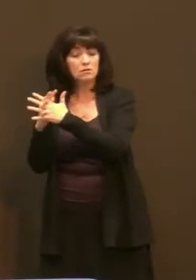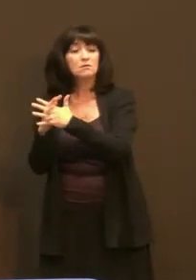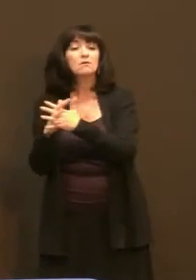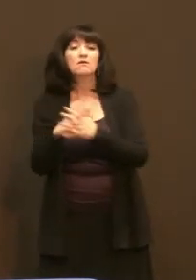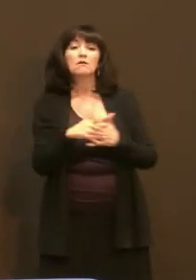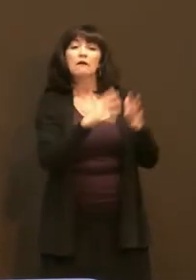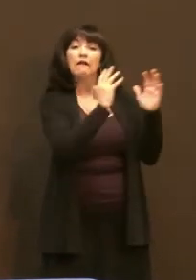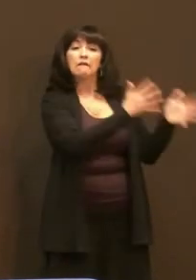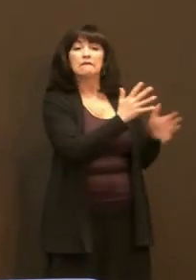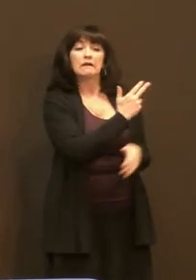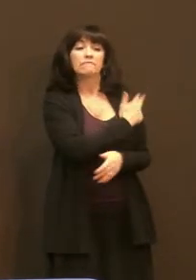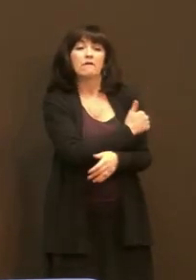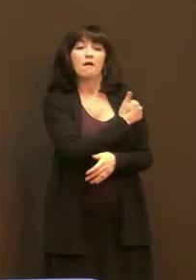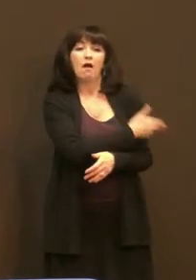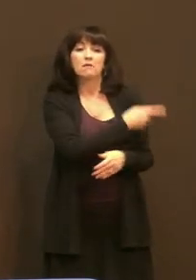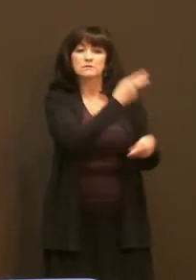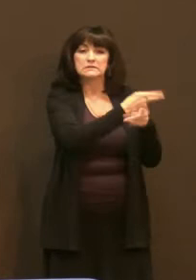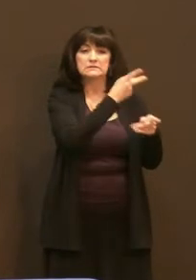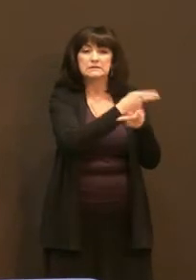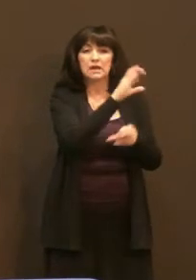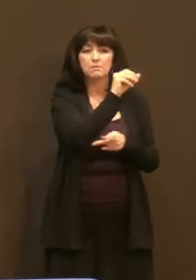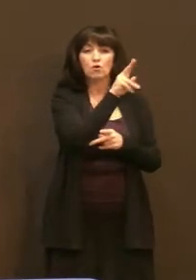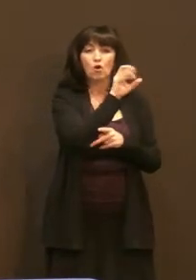treat the COVID-19 positive.